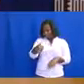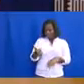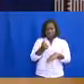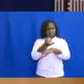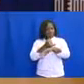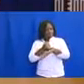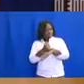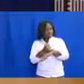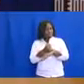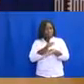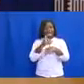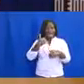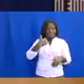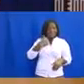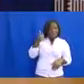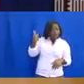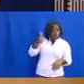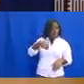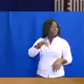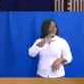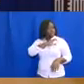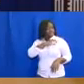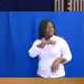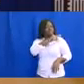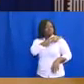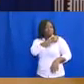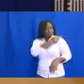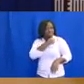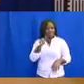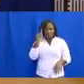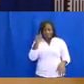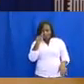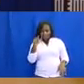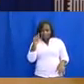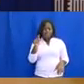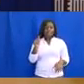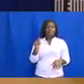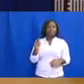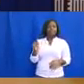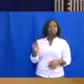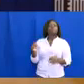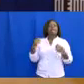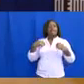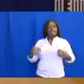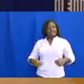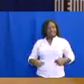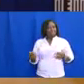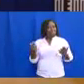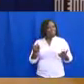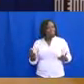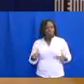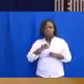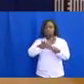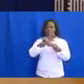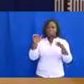without their own clinics and hospitals have been mapped to health facilities. There will be